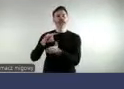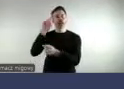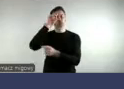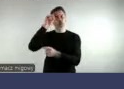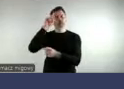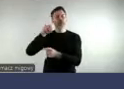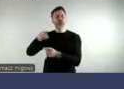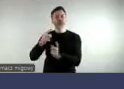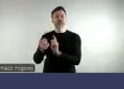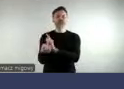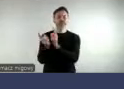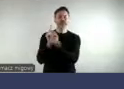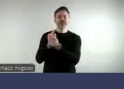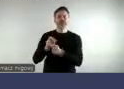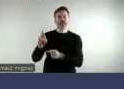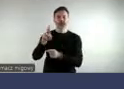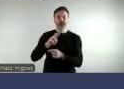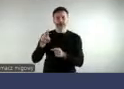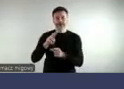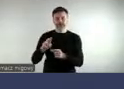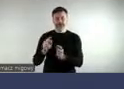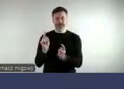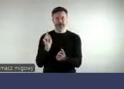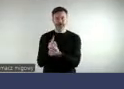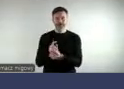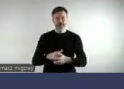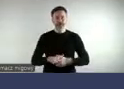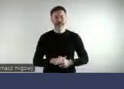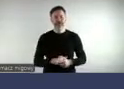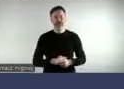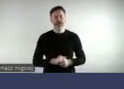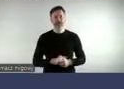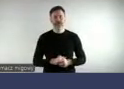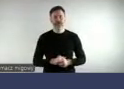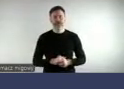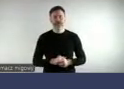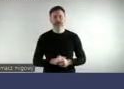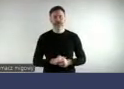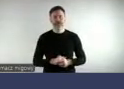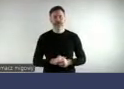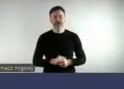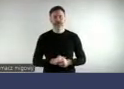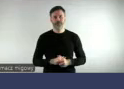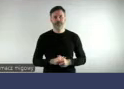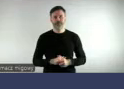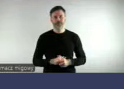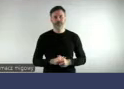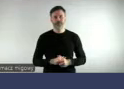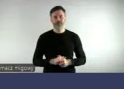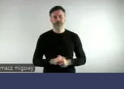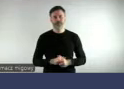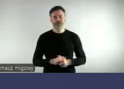when something happens, they are normally always invited in because, of course, it always happens on the ground